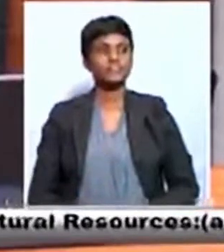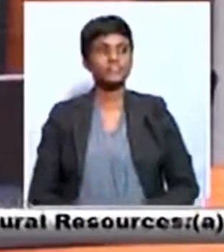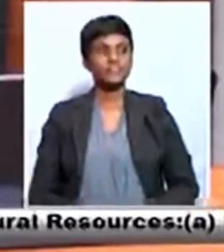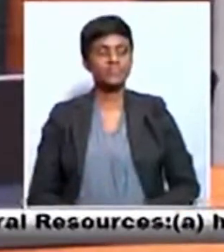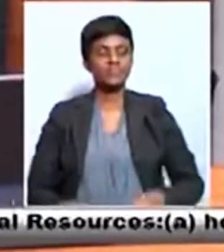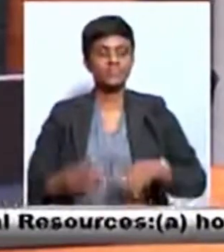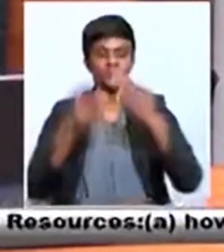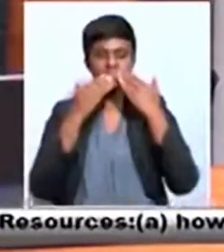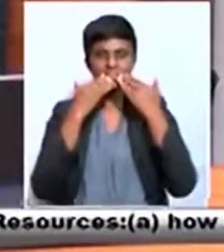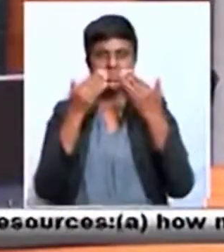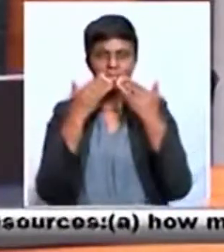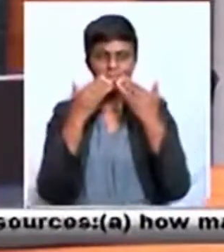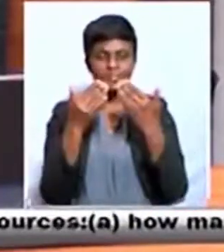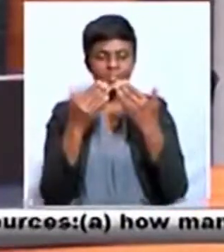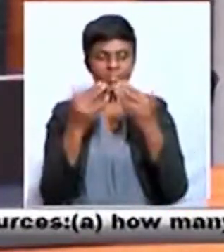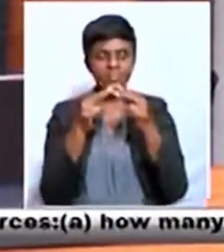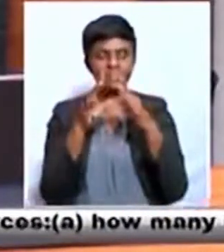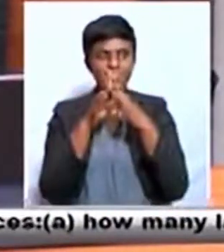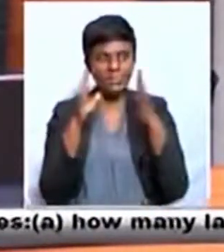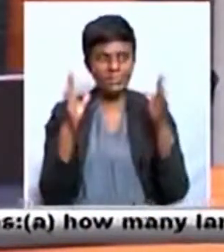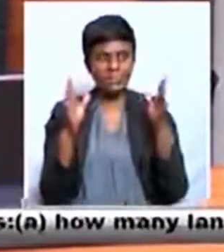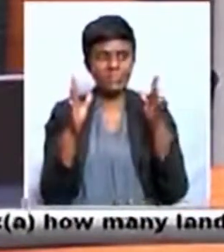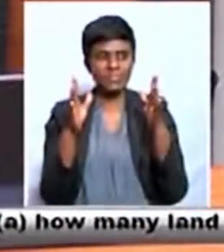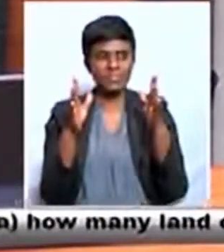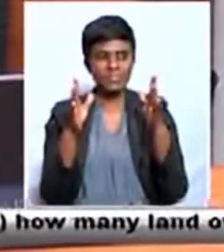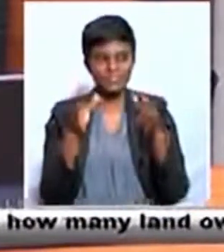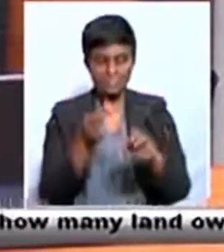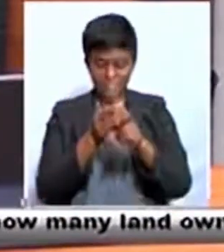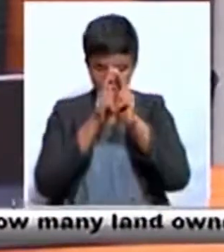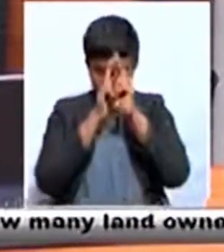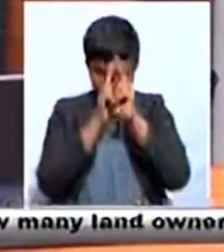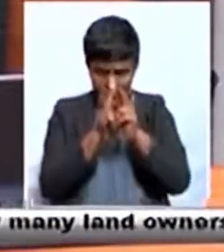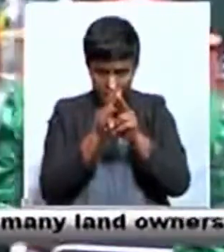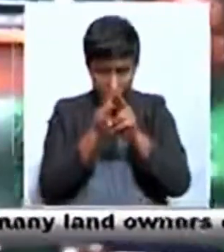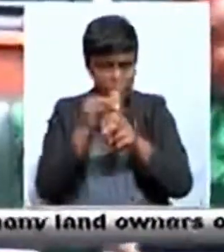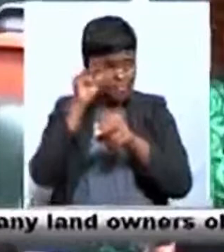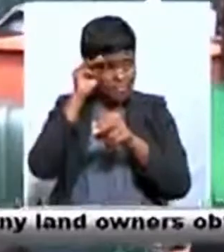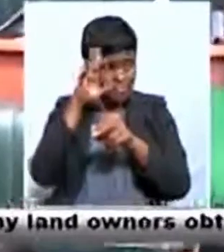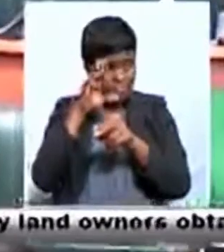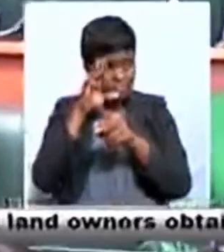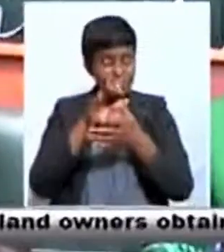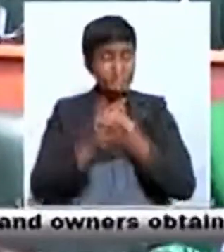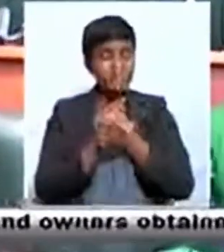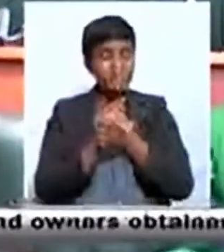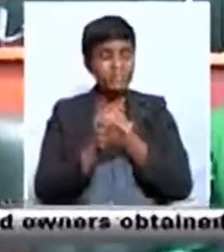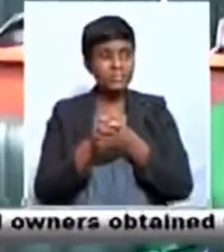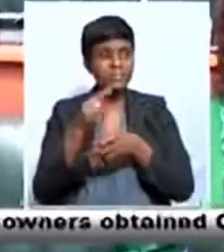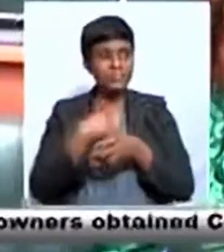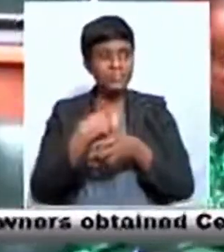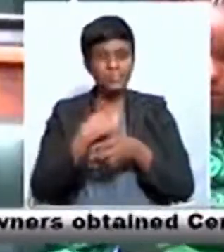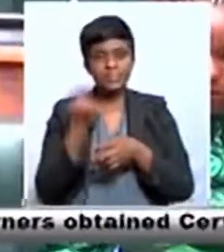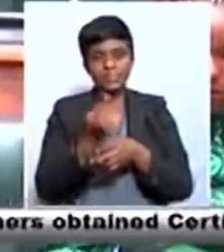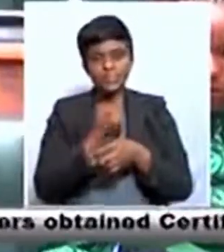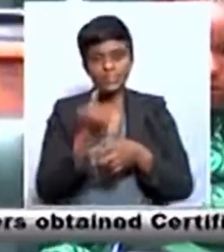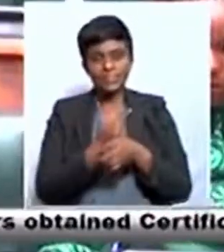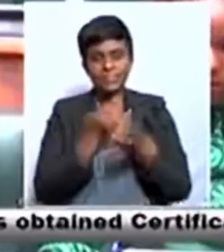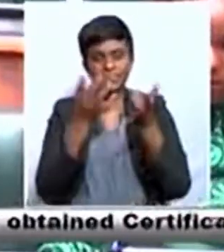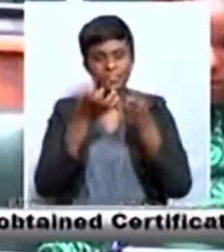Thank you so much. Honorable Minister, I just wanted to find